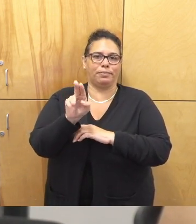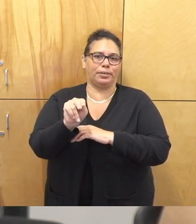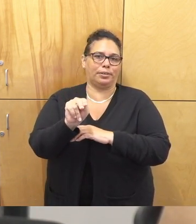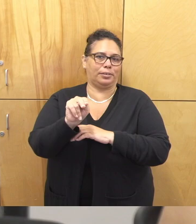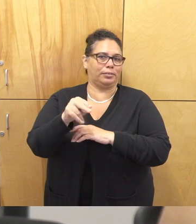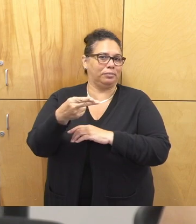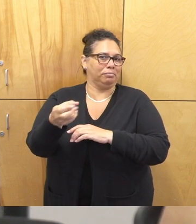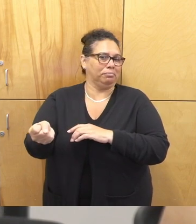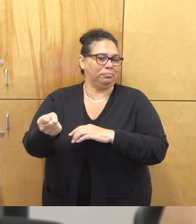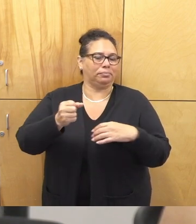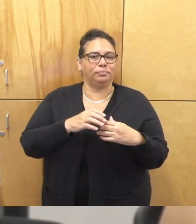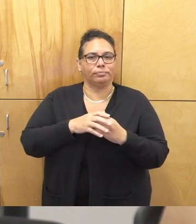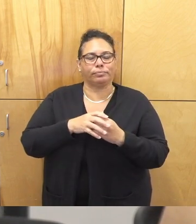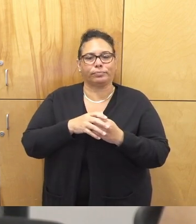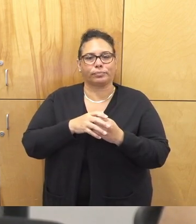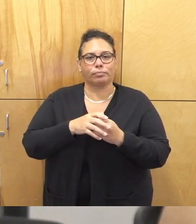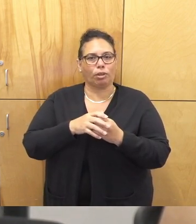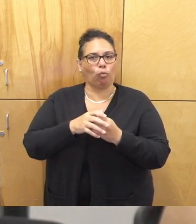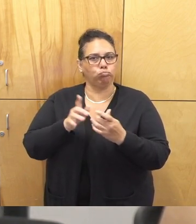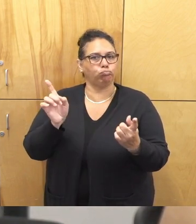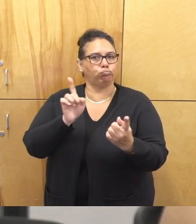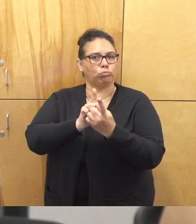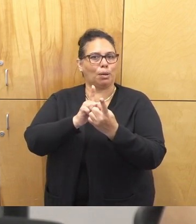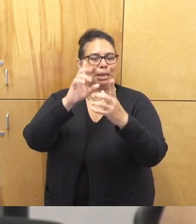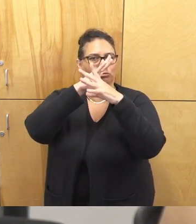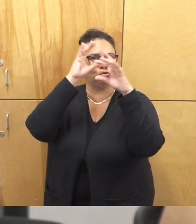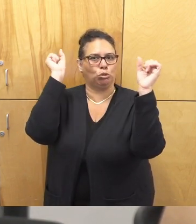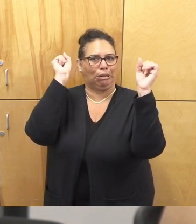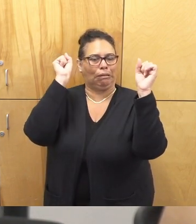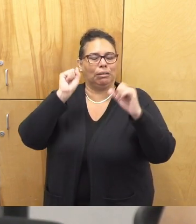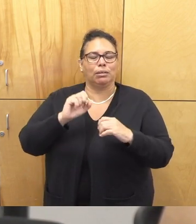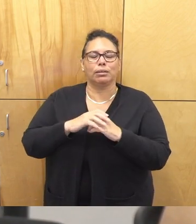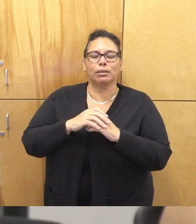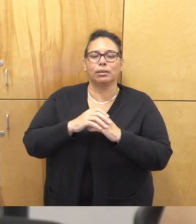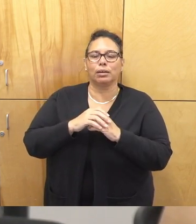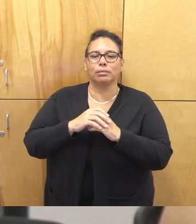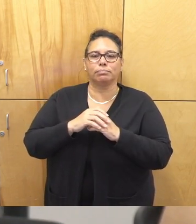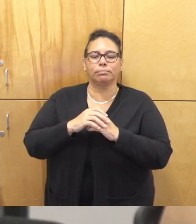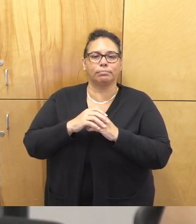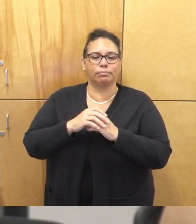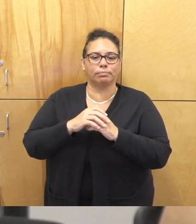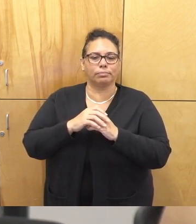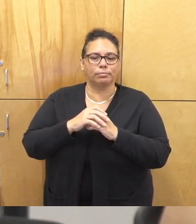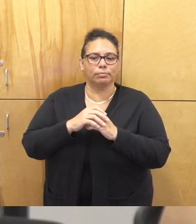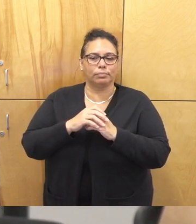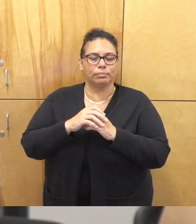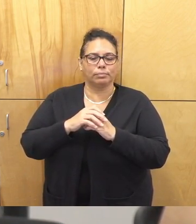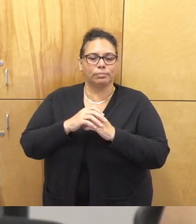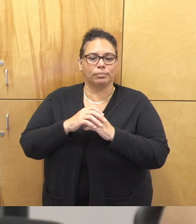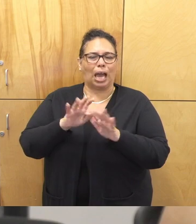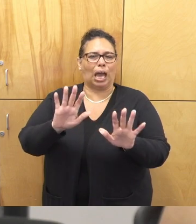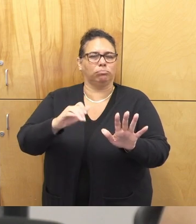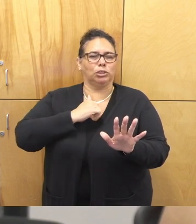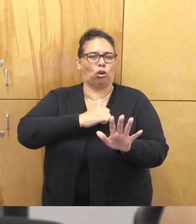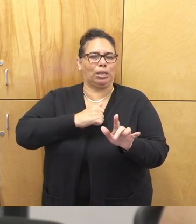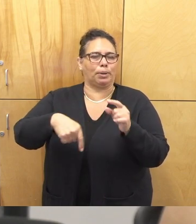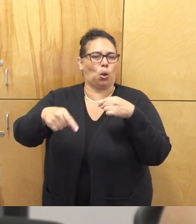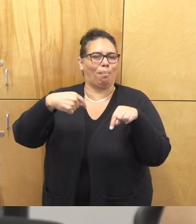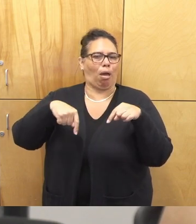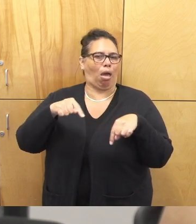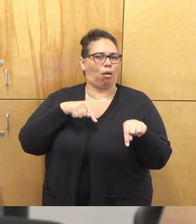project. And so we met with the superintendent, and I'm sorry, let me just go back real